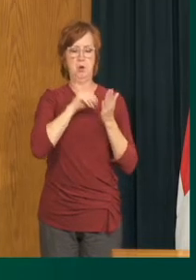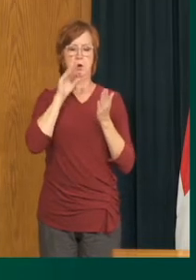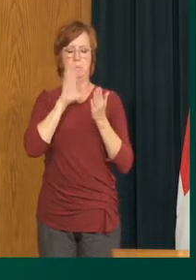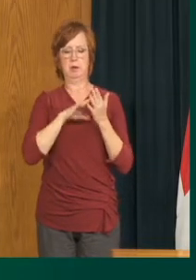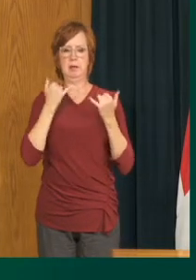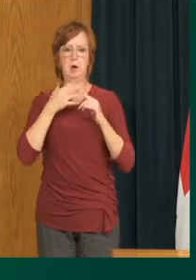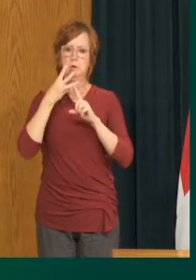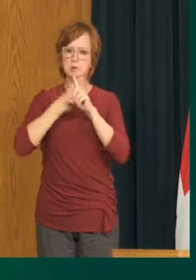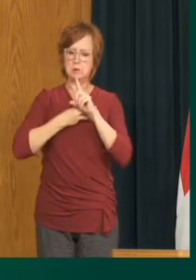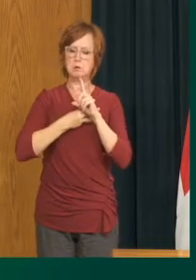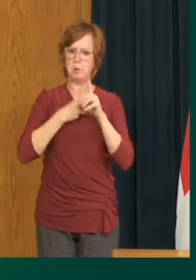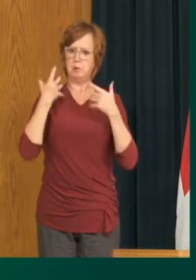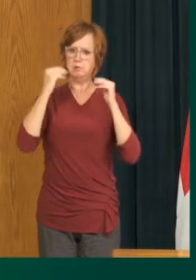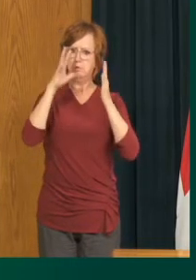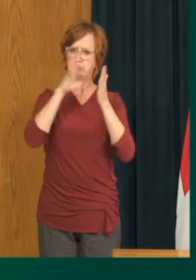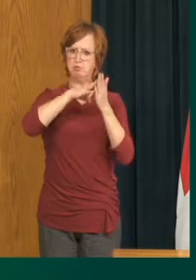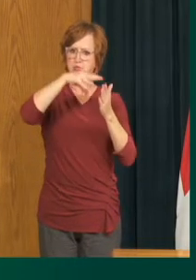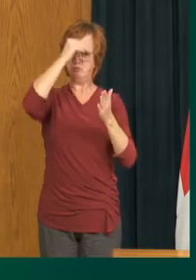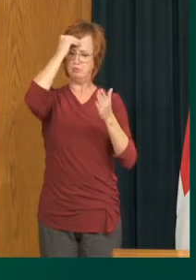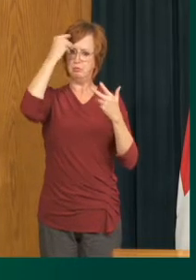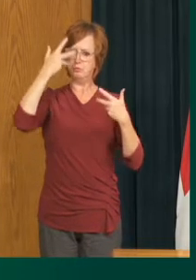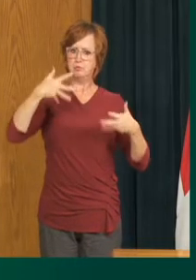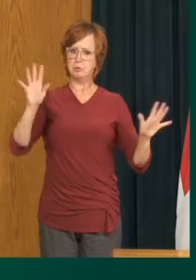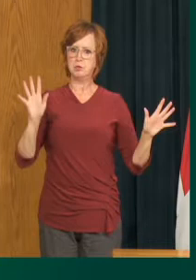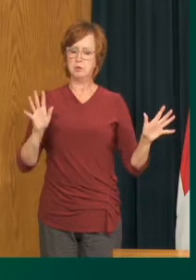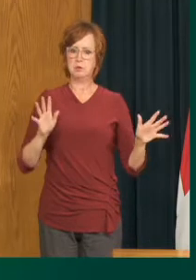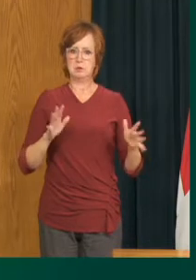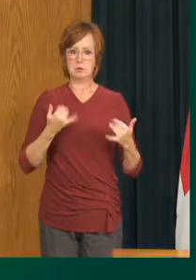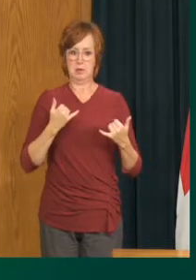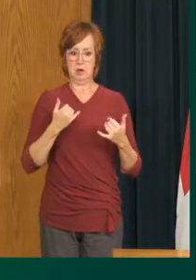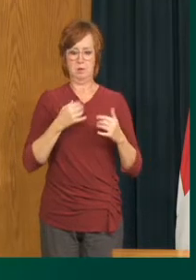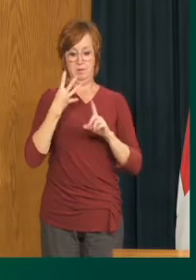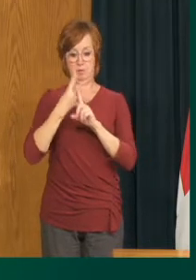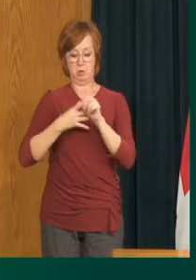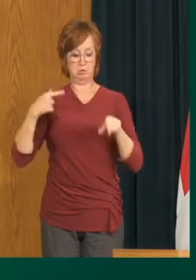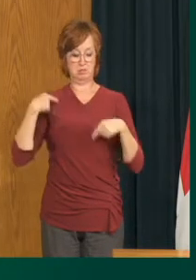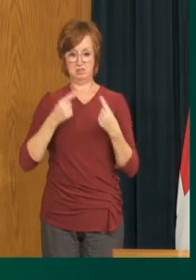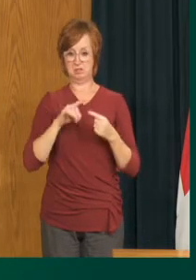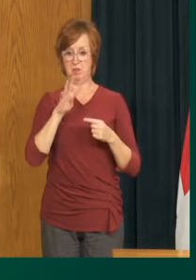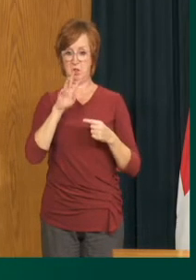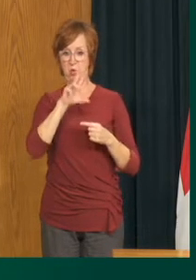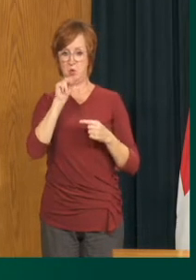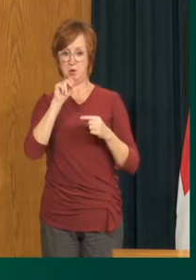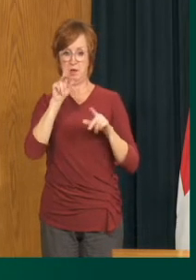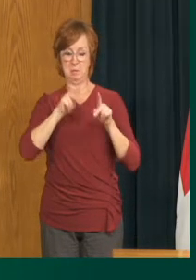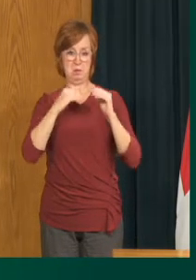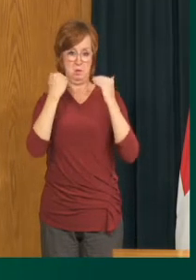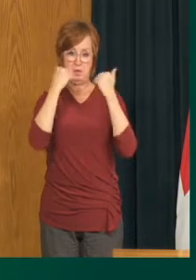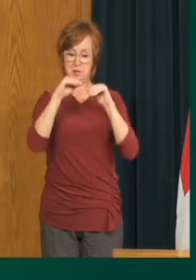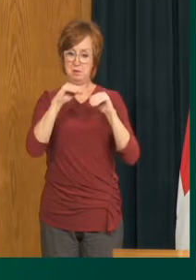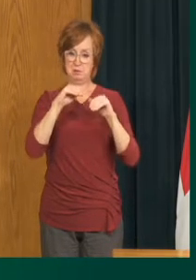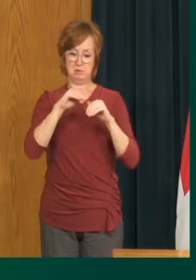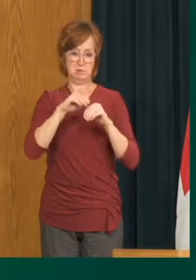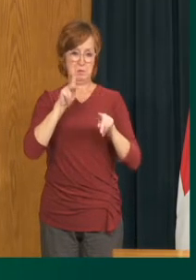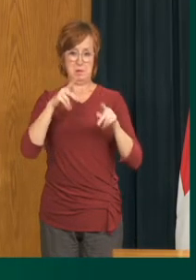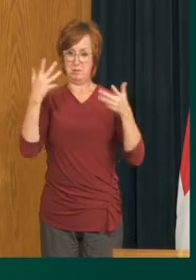we've been at the 30 gathering limit. So I think people must understand that this is the limit right